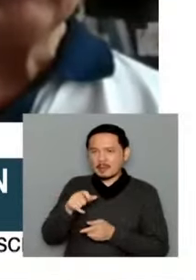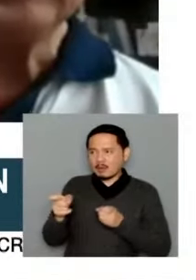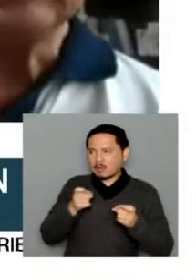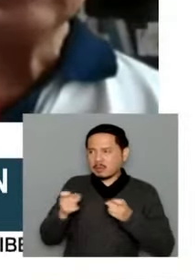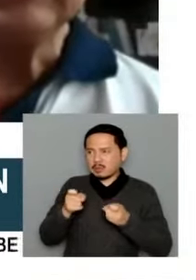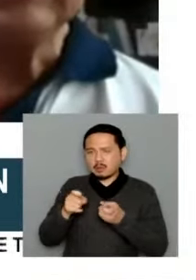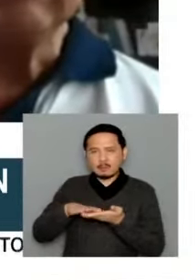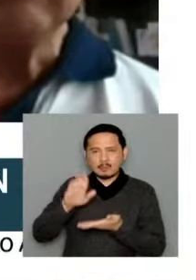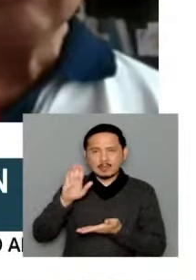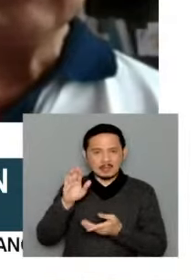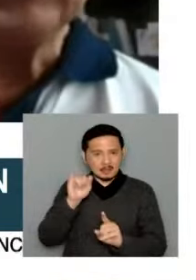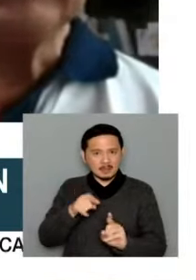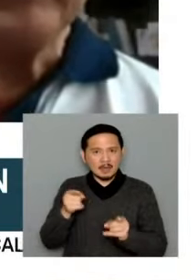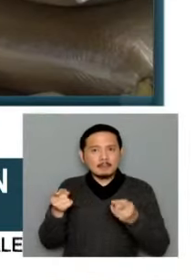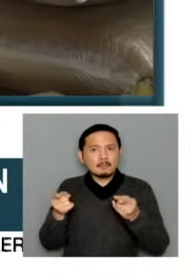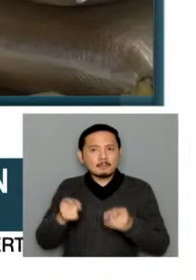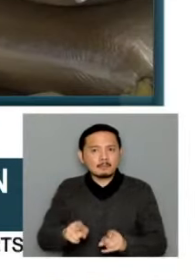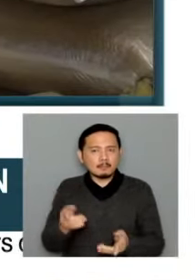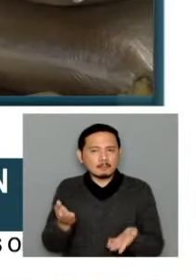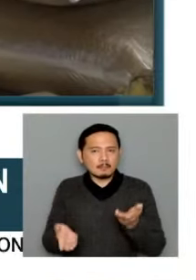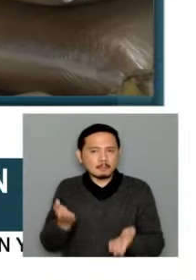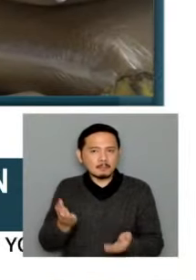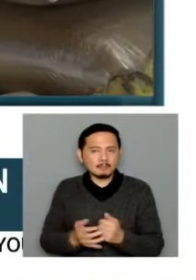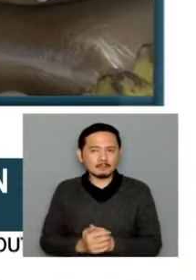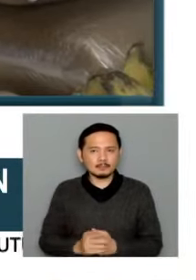When you look at it on its face value,